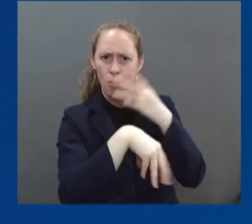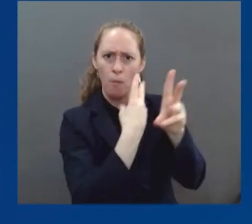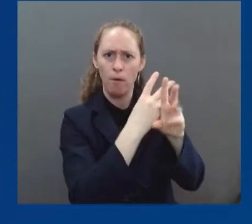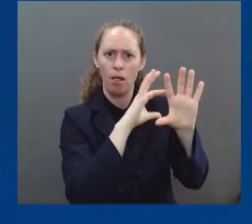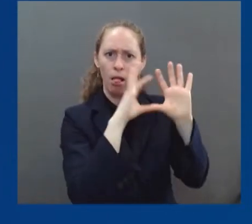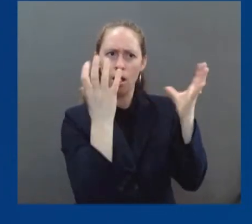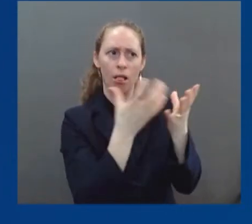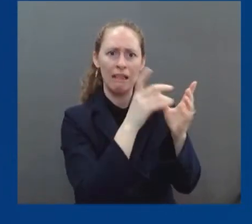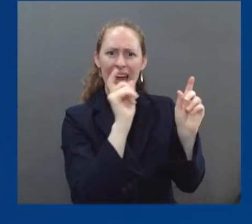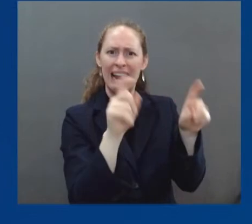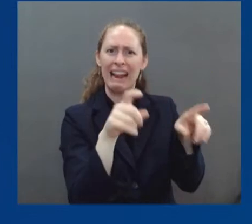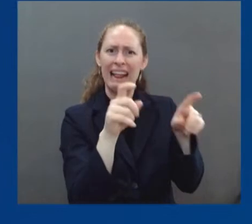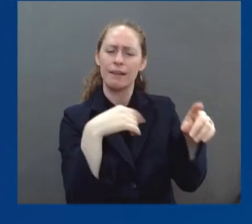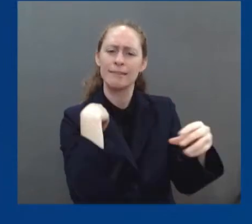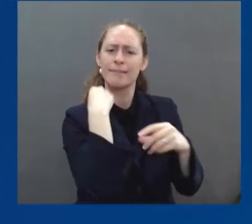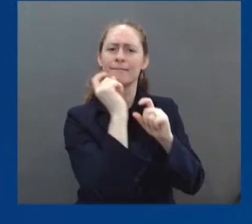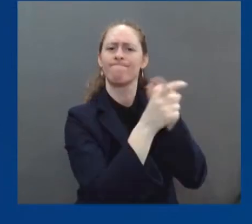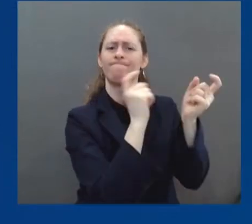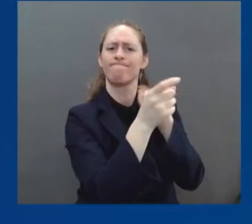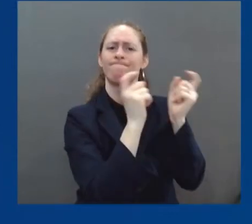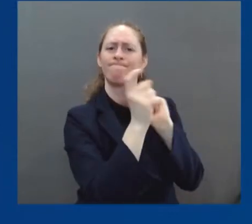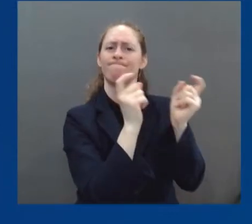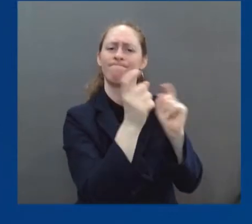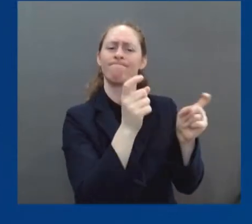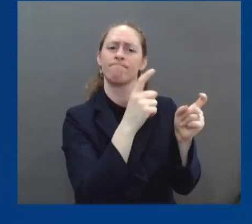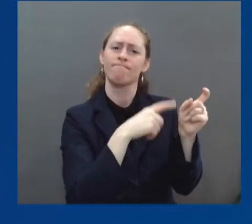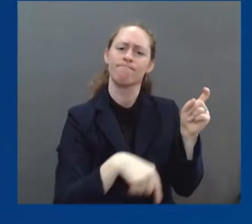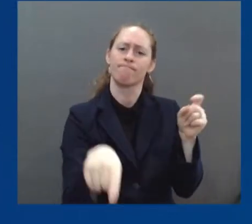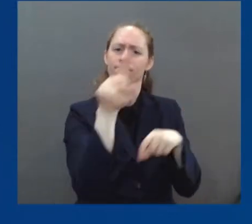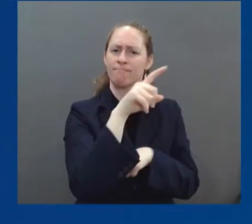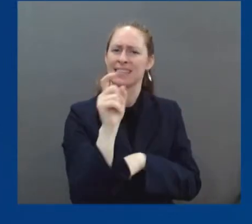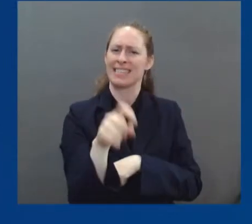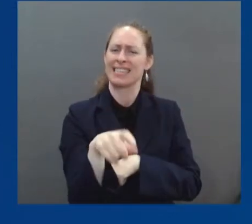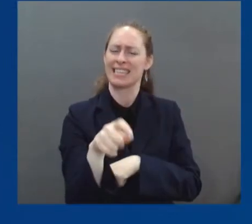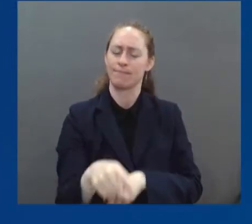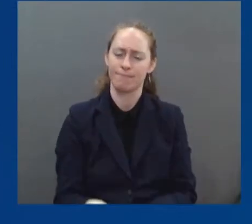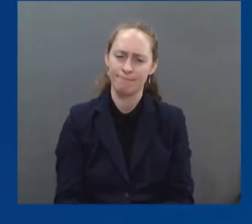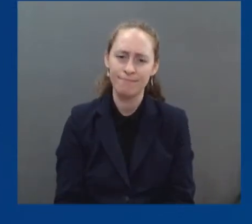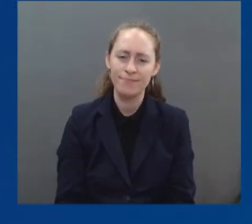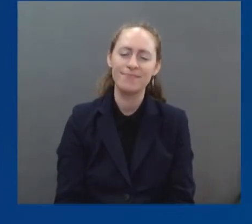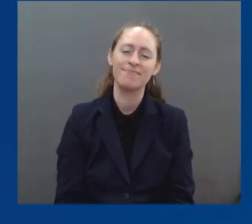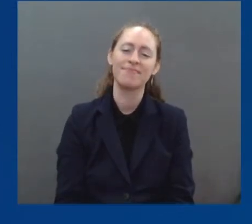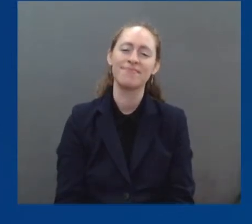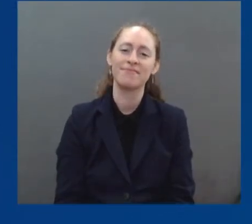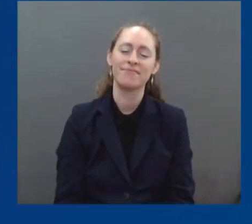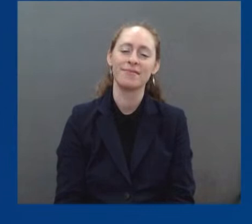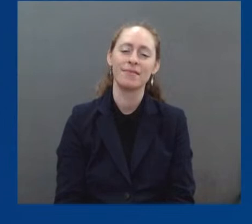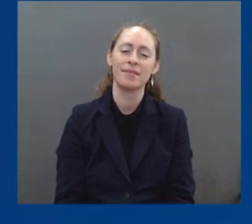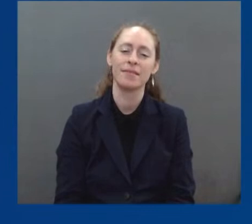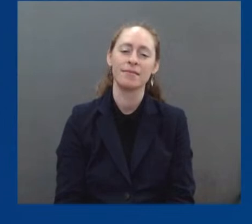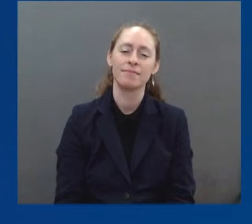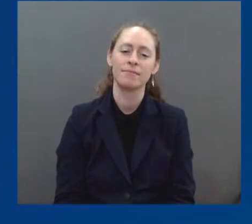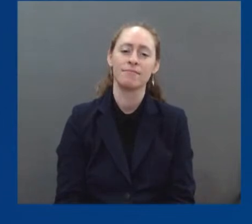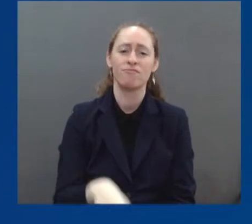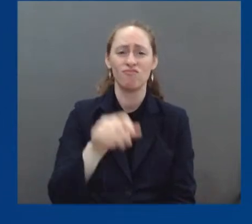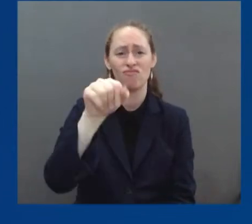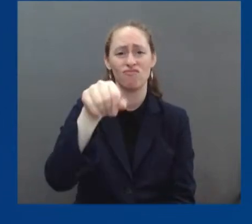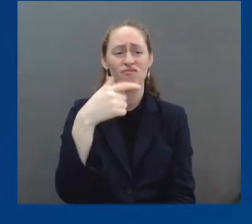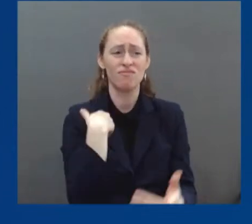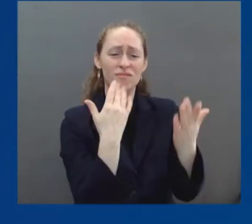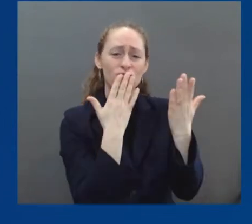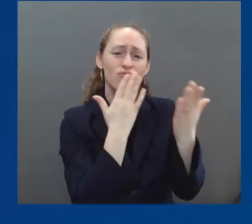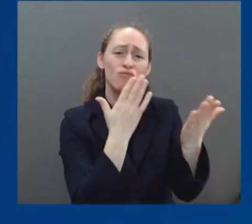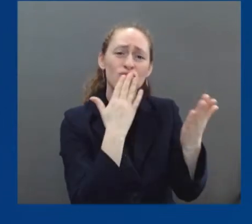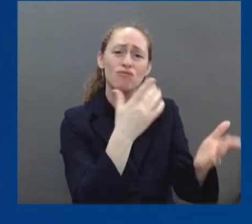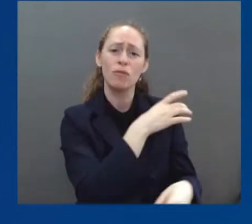on a bipartisan plan to help meet some of our most immediate domestic needs. But as we've made clear,